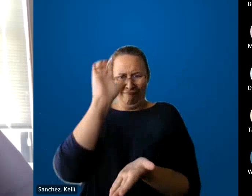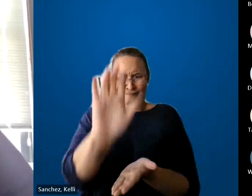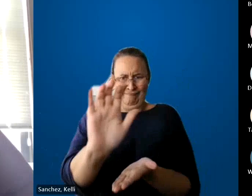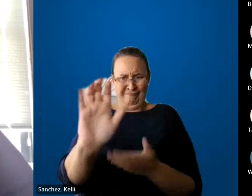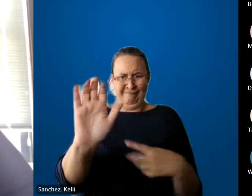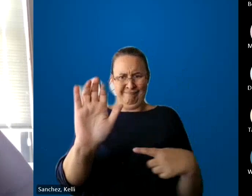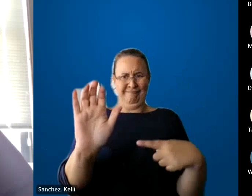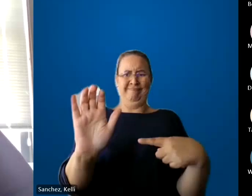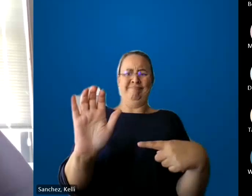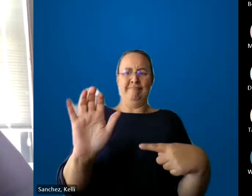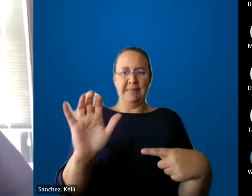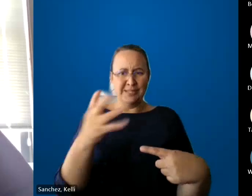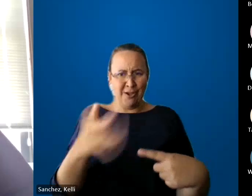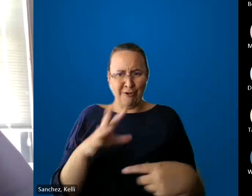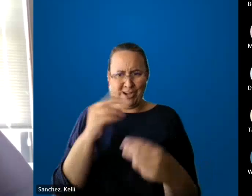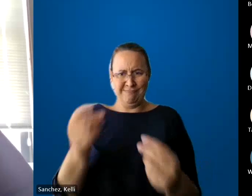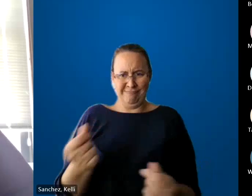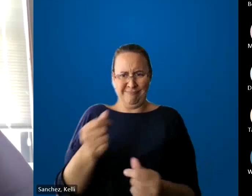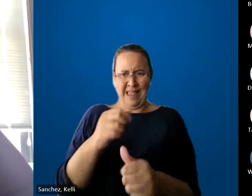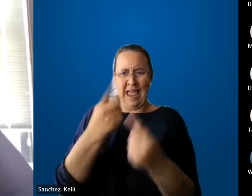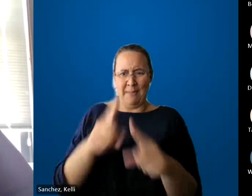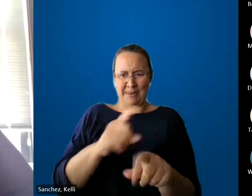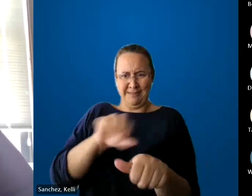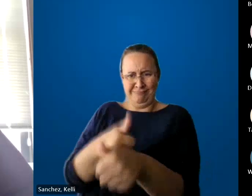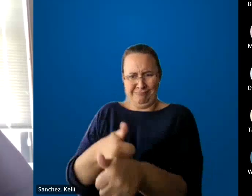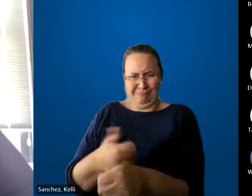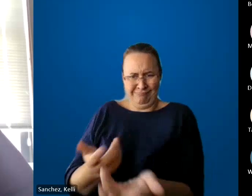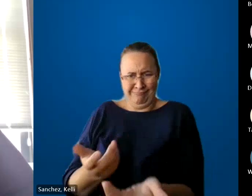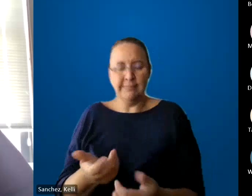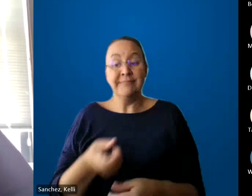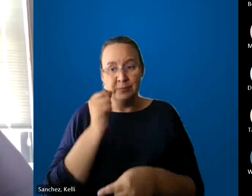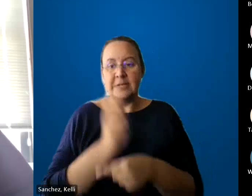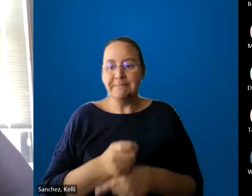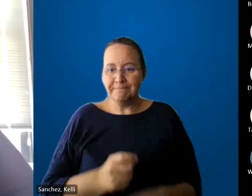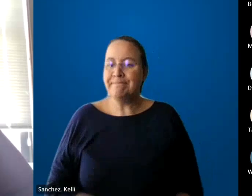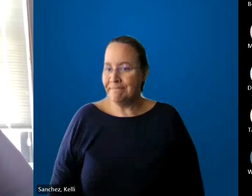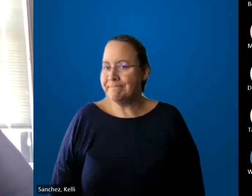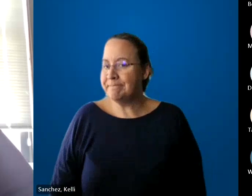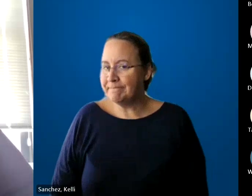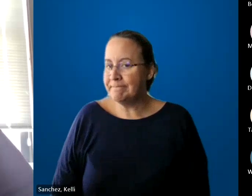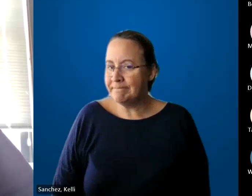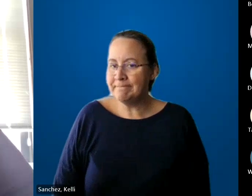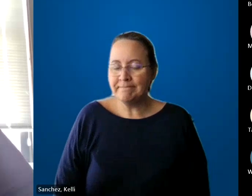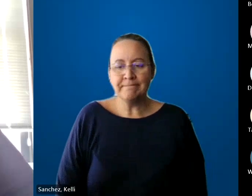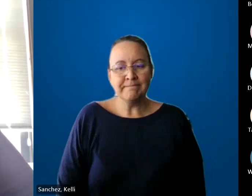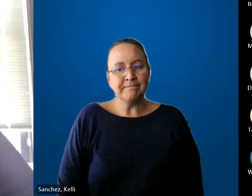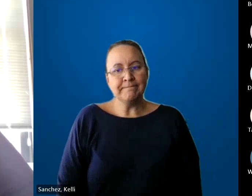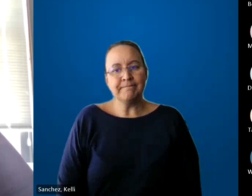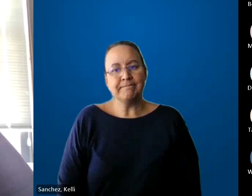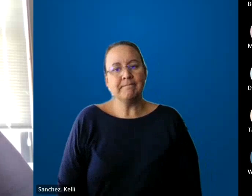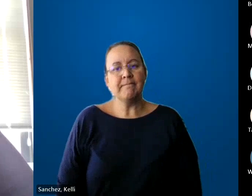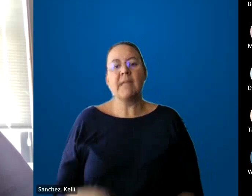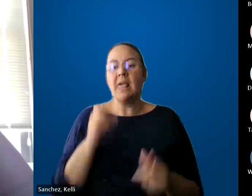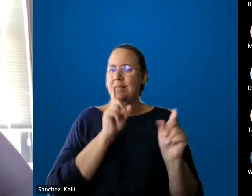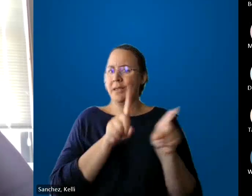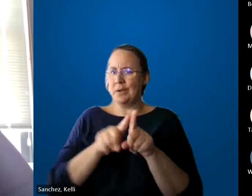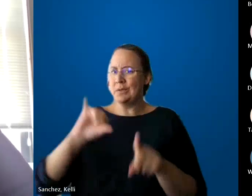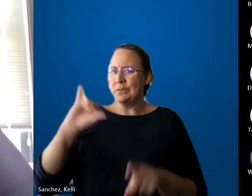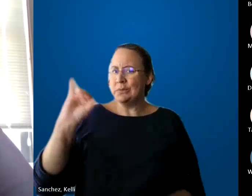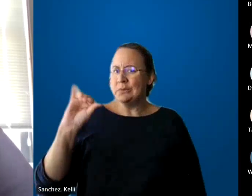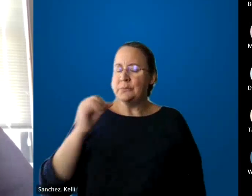exclusionary in and of itself, if that makes sense. Yes, it does. I think also,